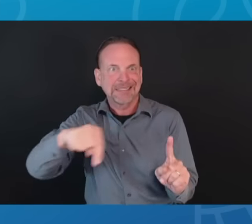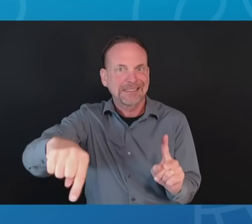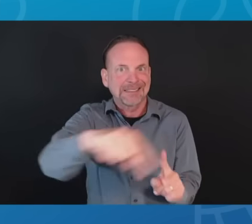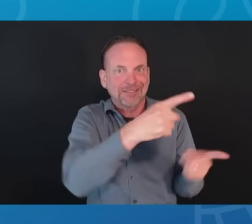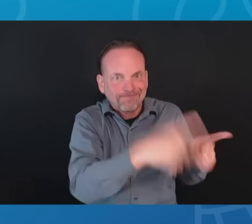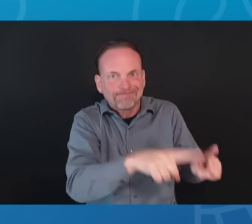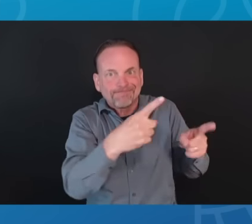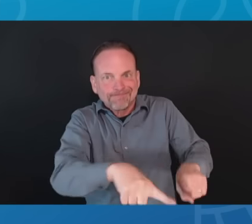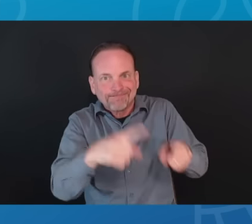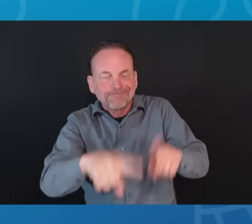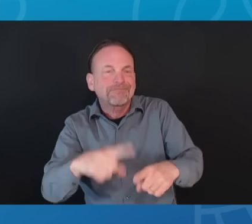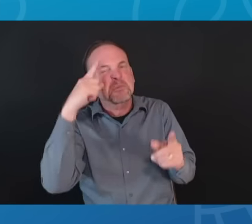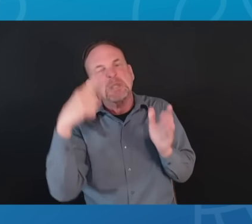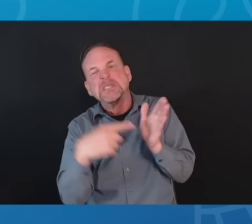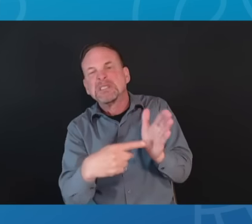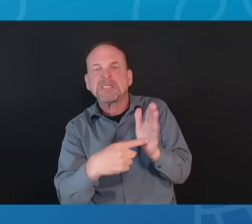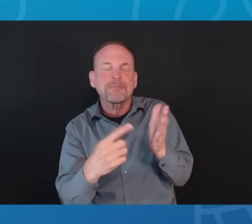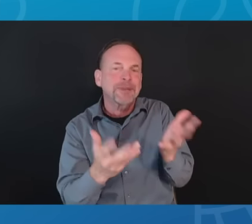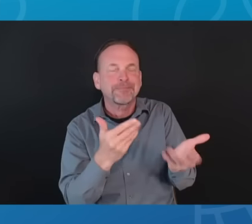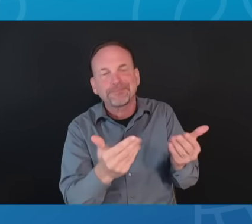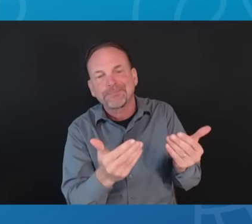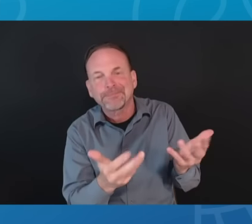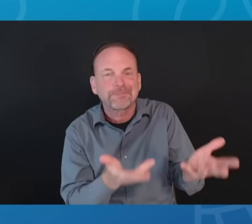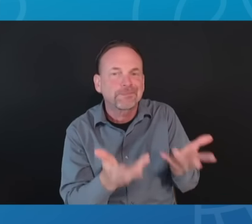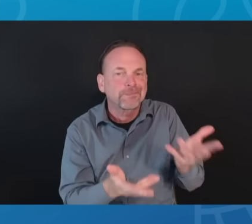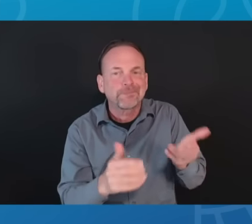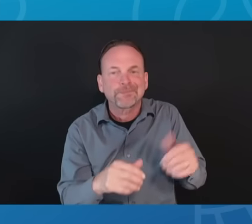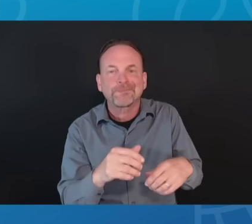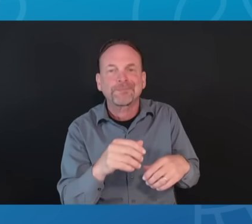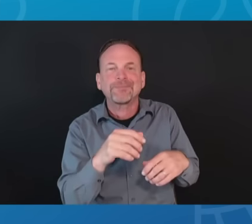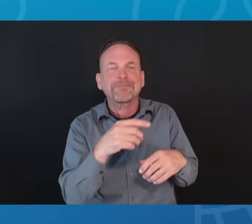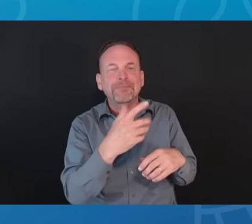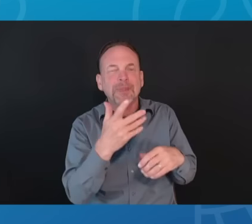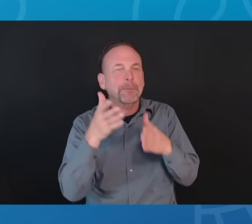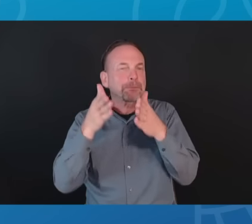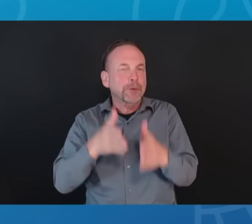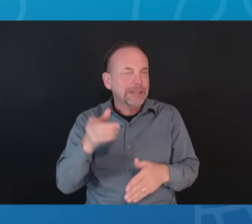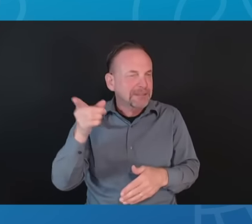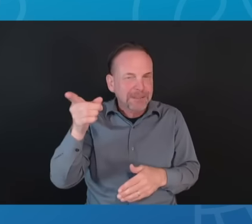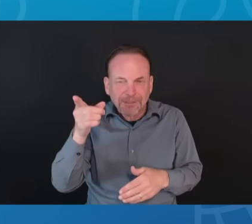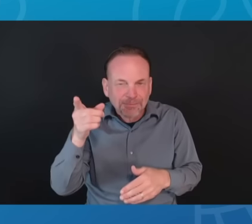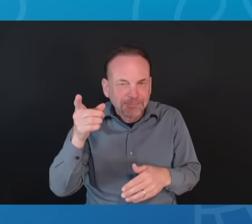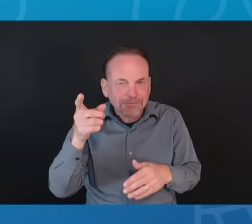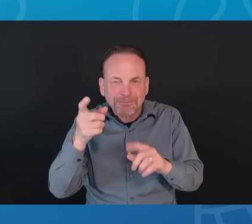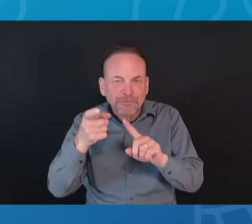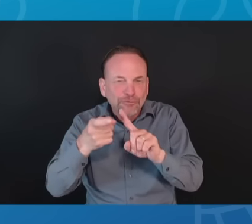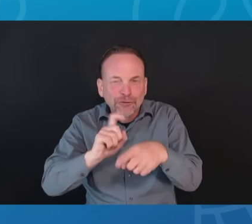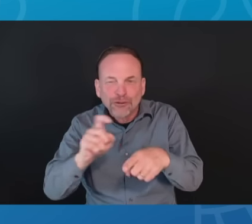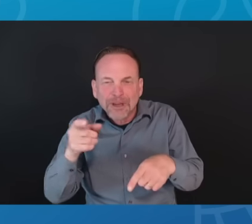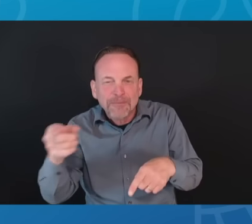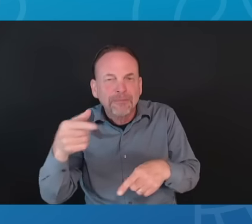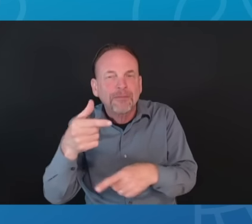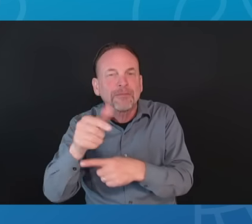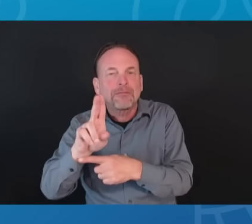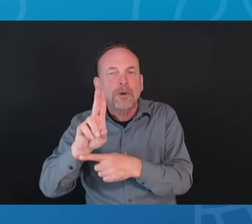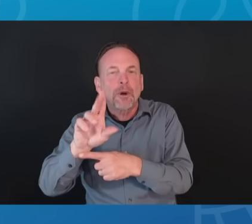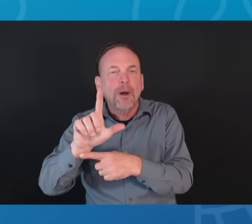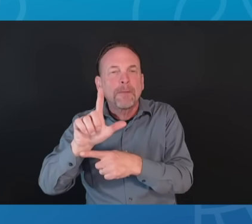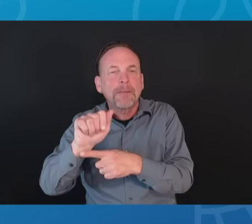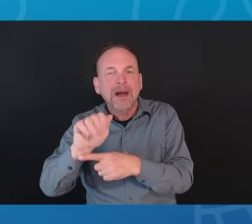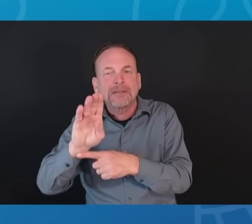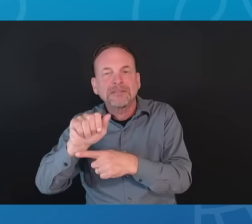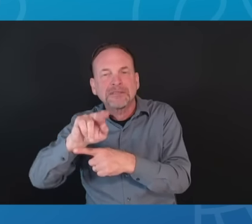person of Taufikur Rahman from Gopalganj and hundreds of others? How does U.S. government view the protection of